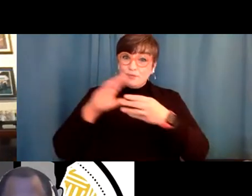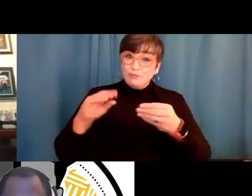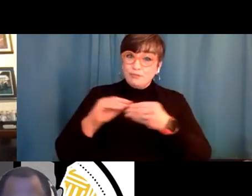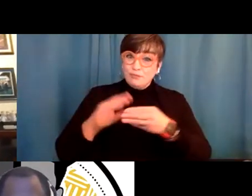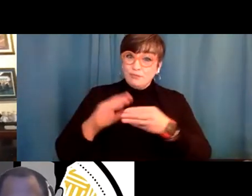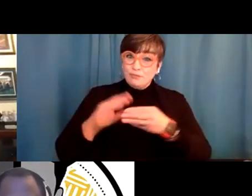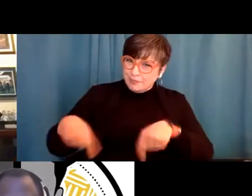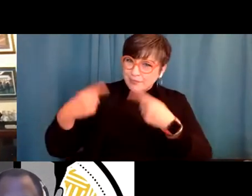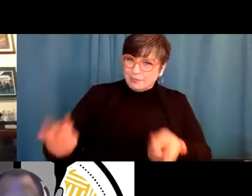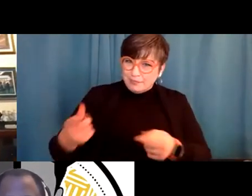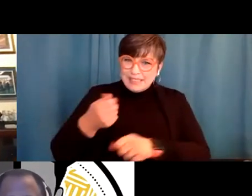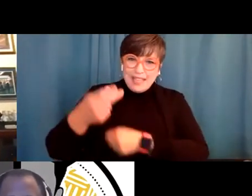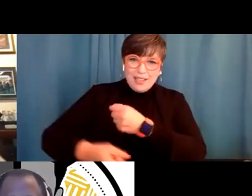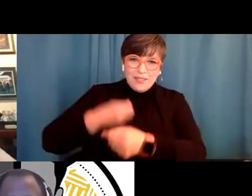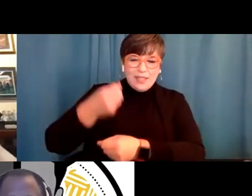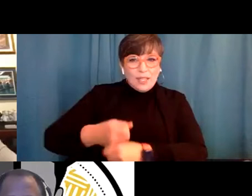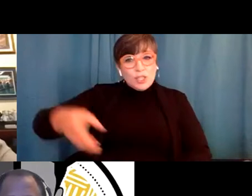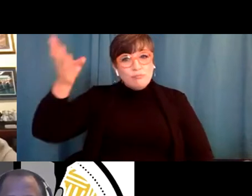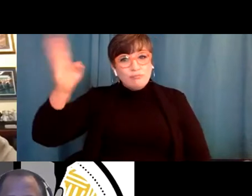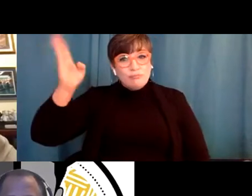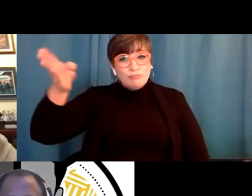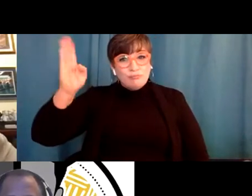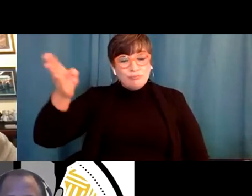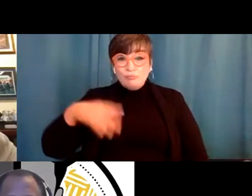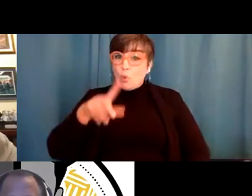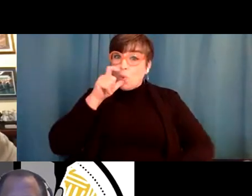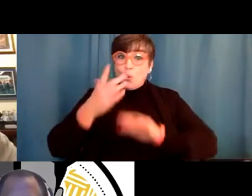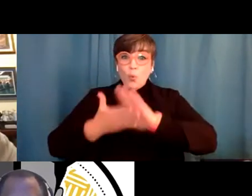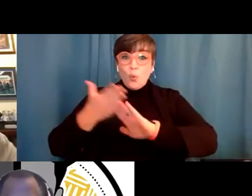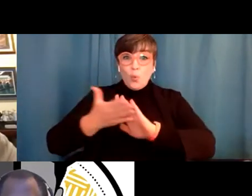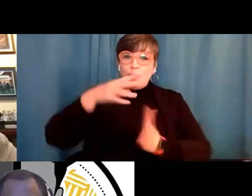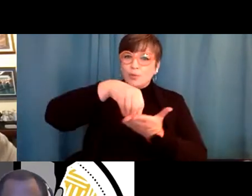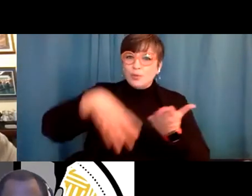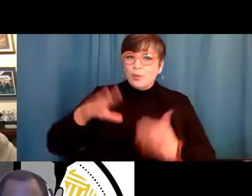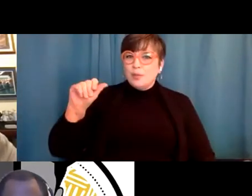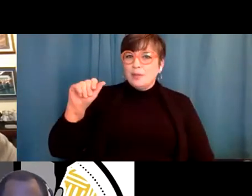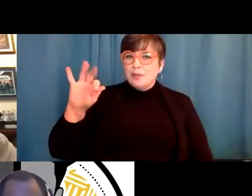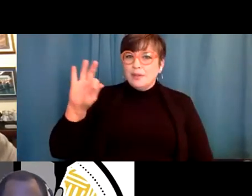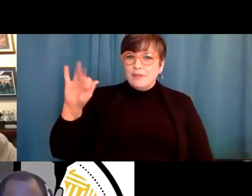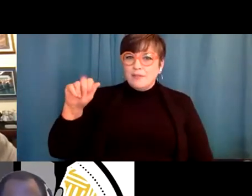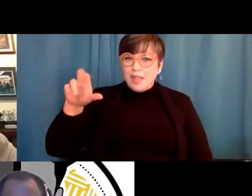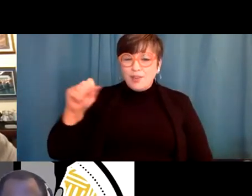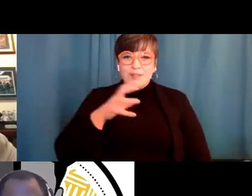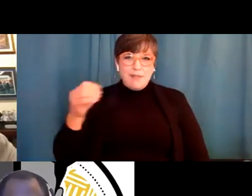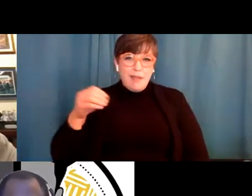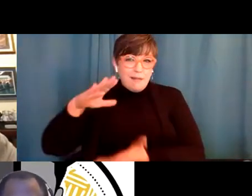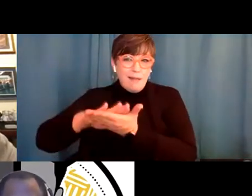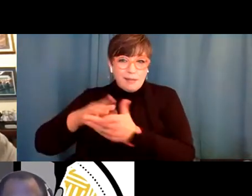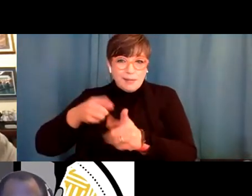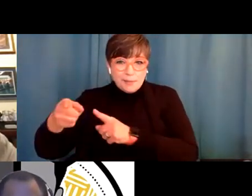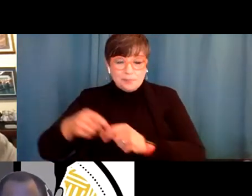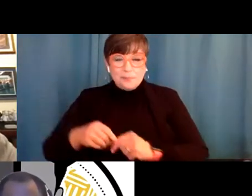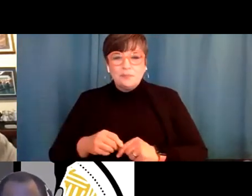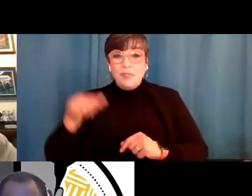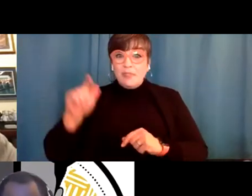the university between student affairs and the academic side of the university, this series has a working definition of